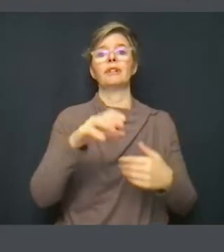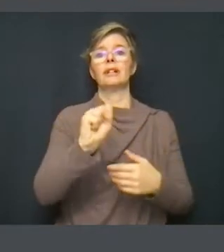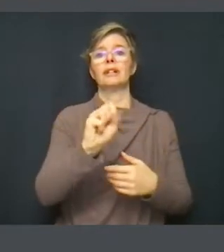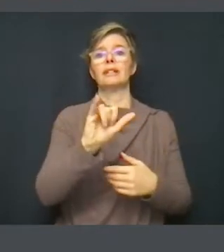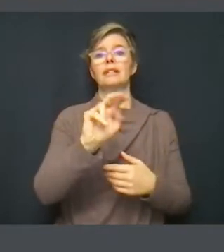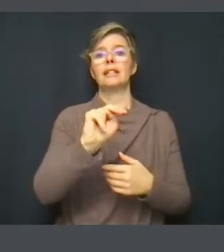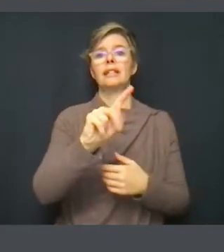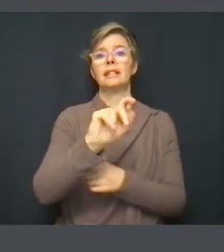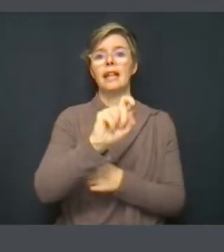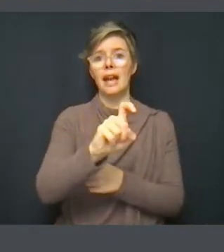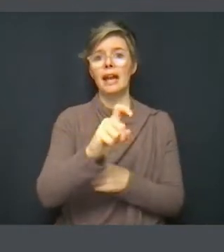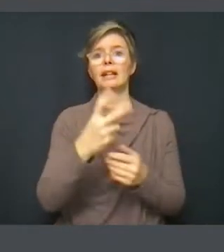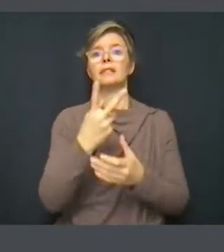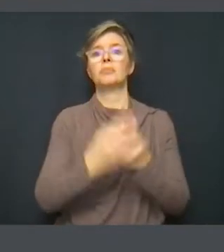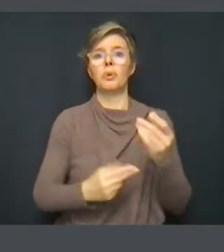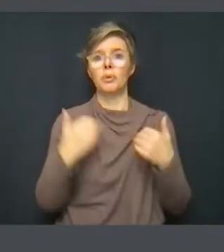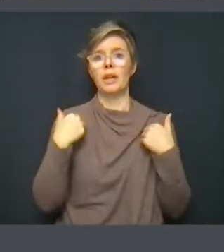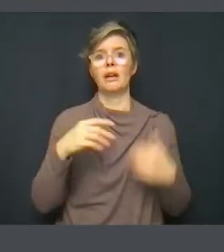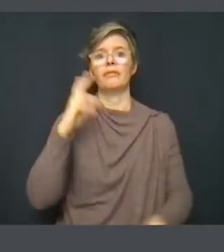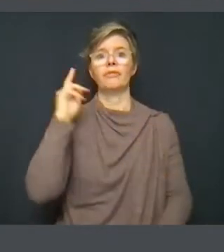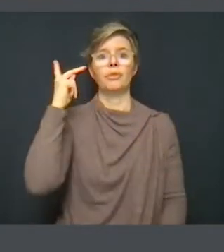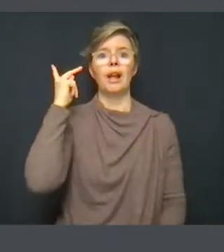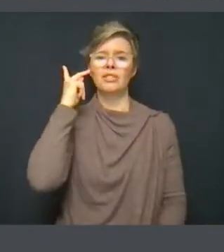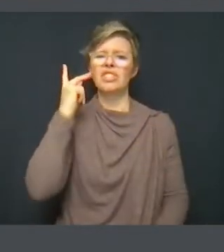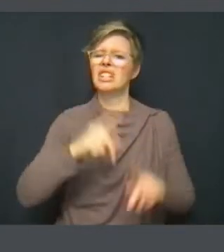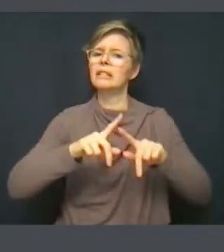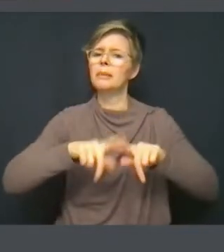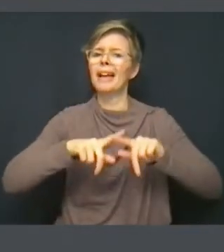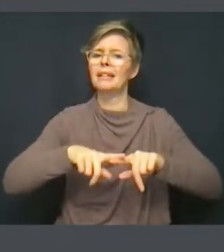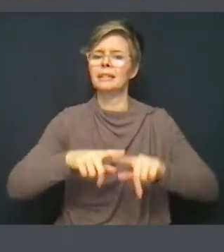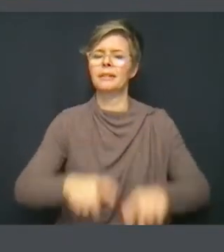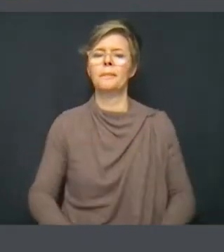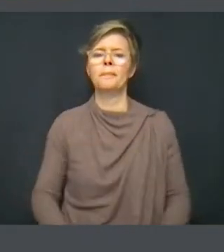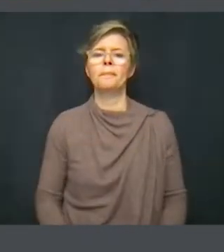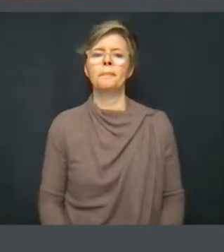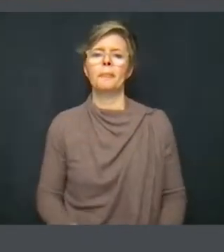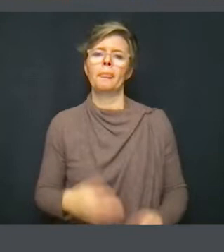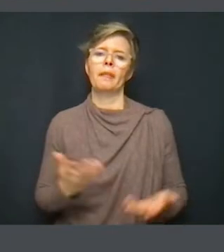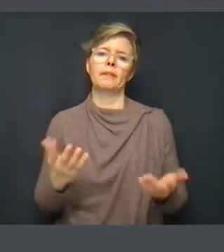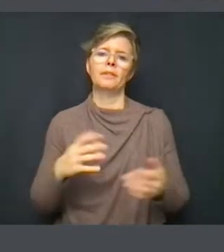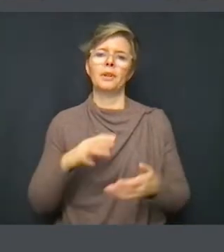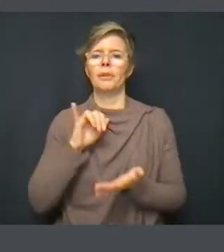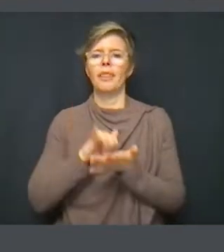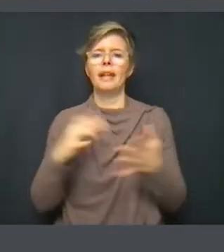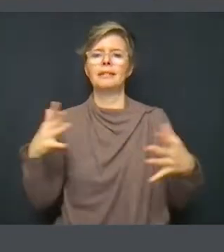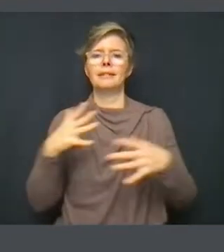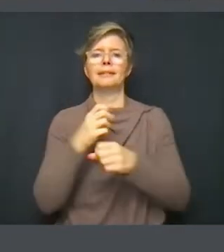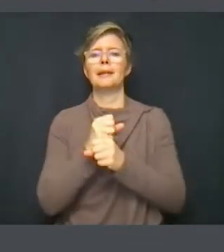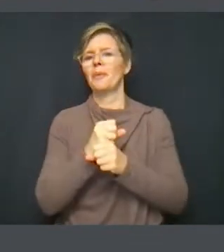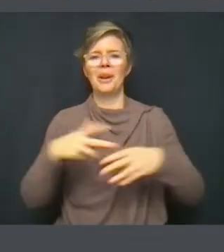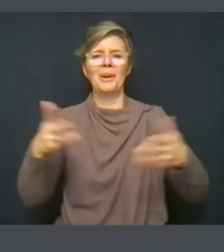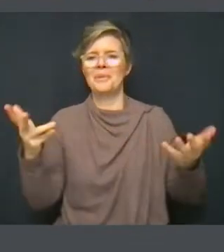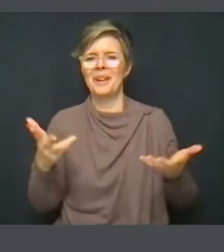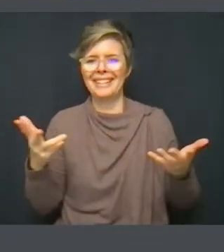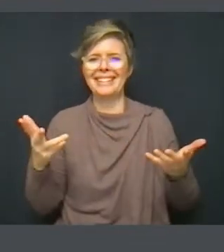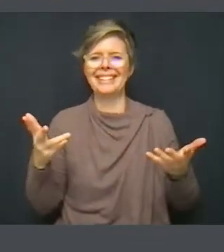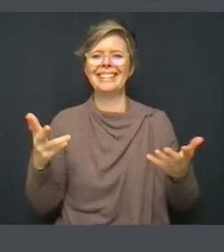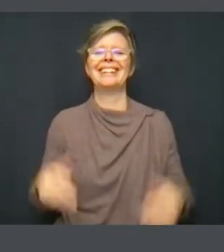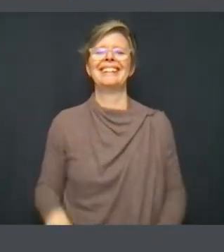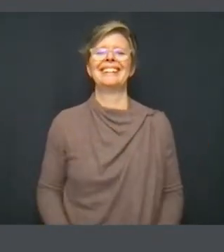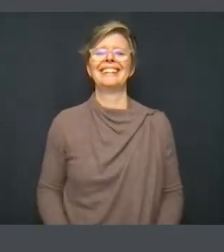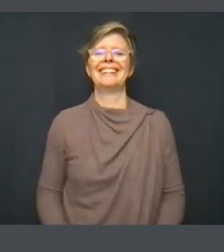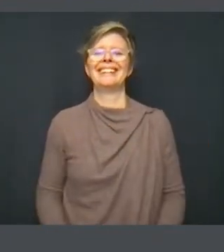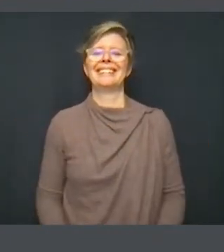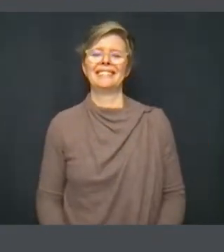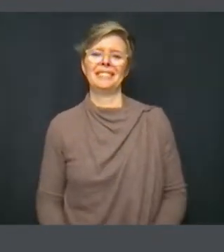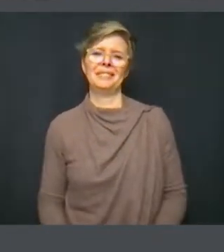Okay, so that's kind of trying to summarize really quickly, kind of, if we had to summarize, what do we know about these kids? I mean, I try to kind of